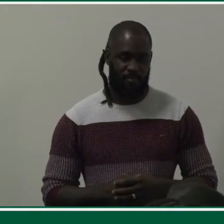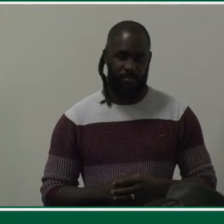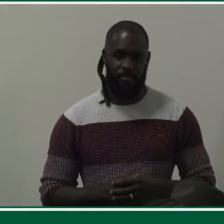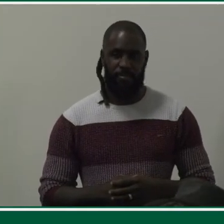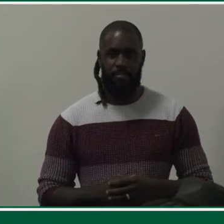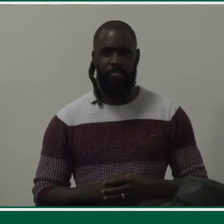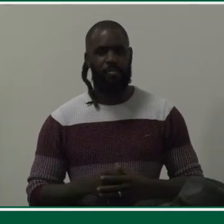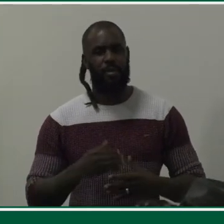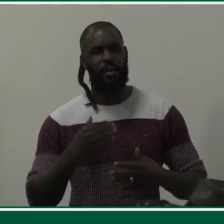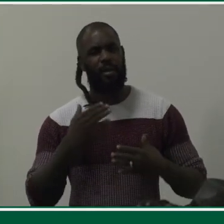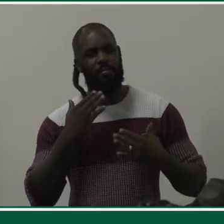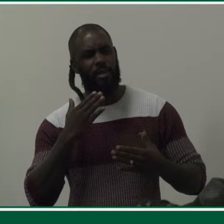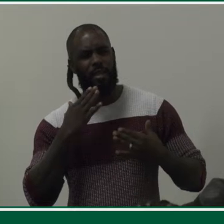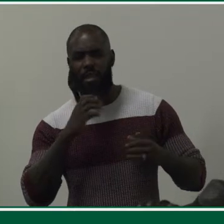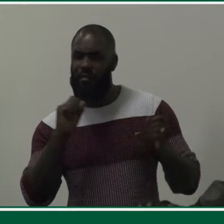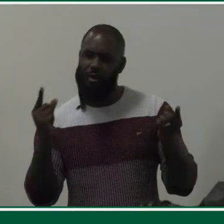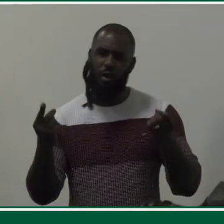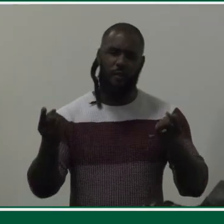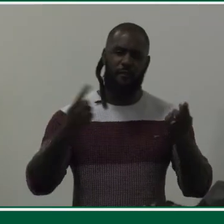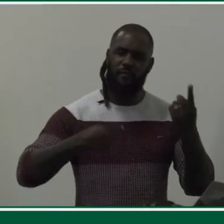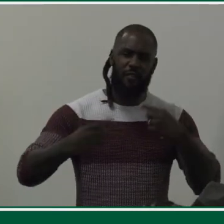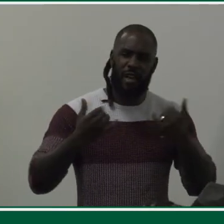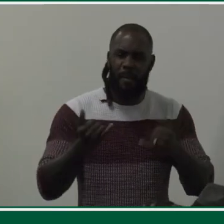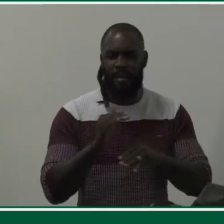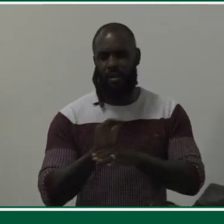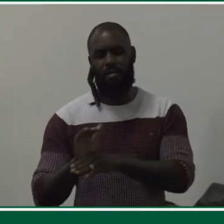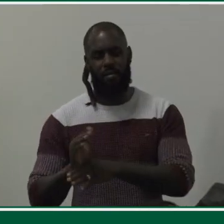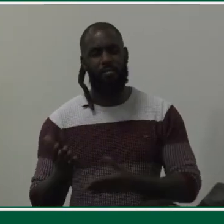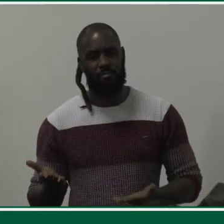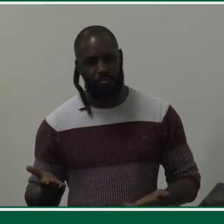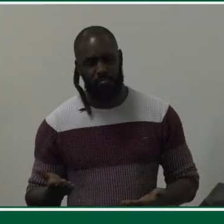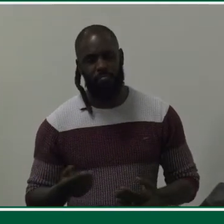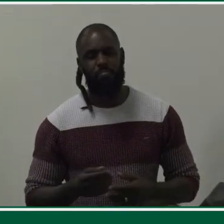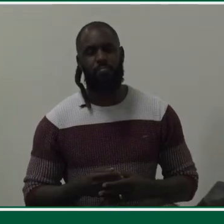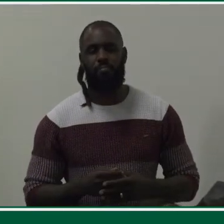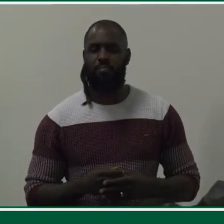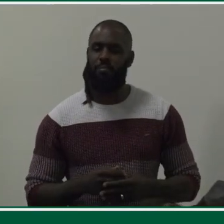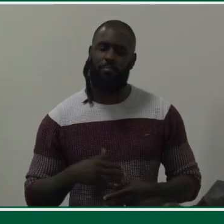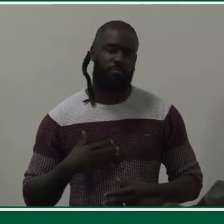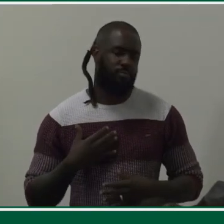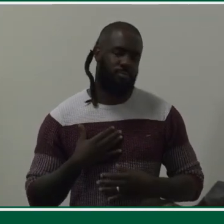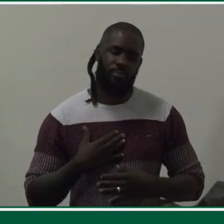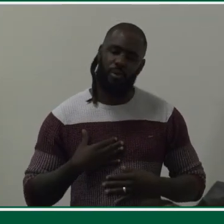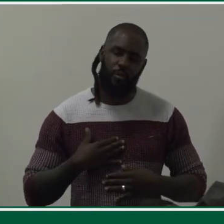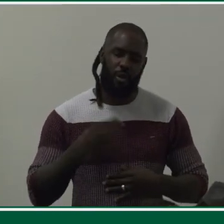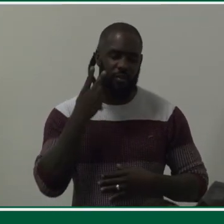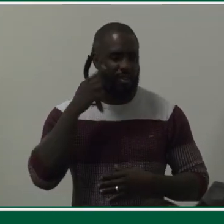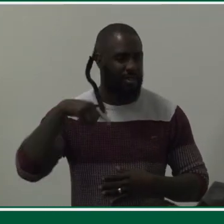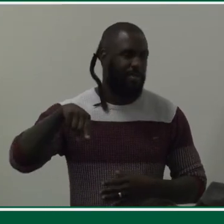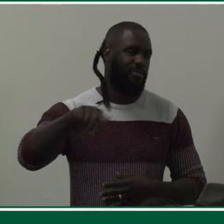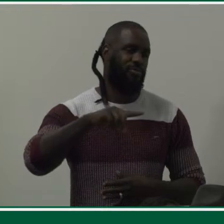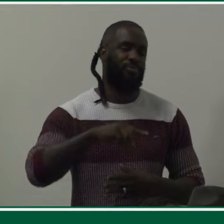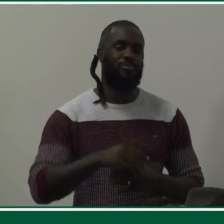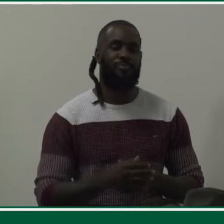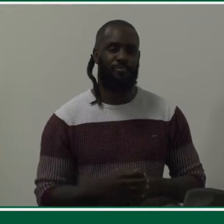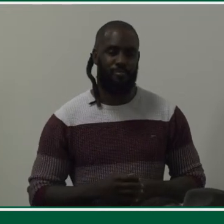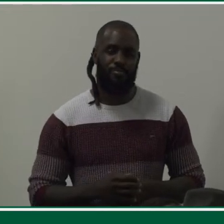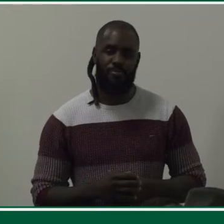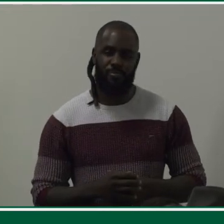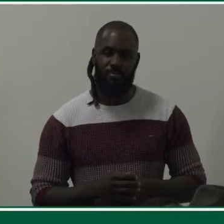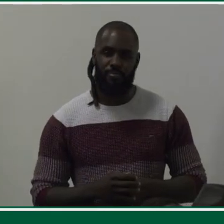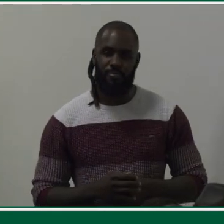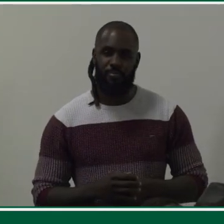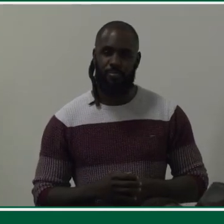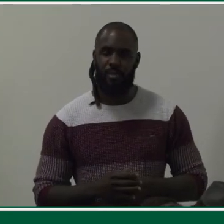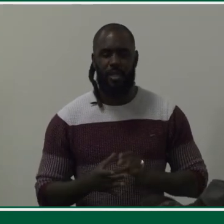So thank you, everyone, for coming out this evening. It's an absolute pleasure to see you here, to